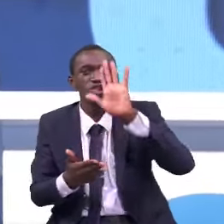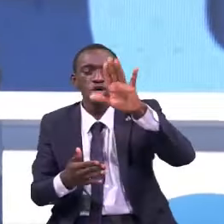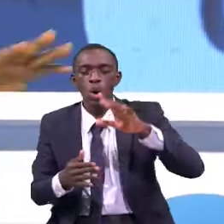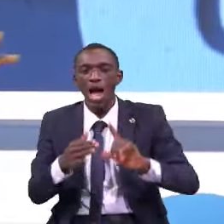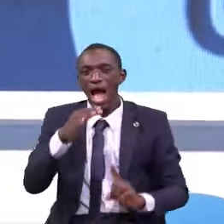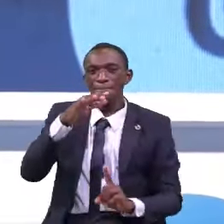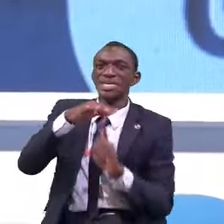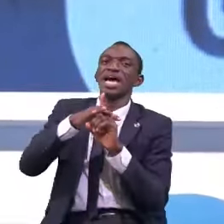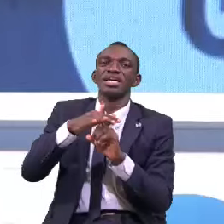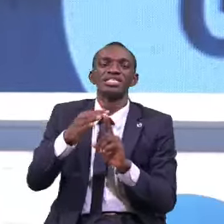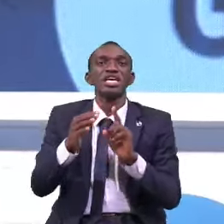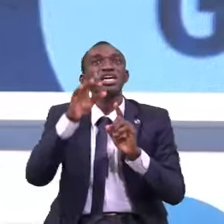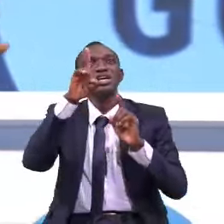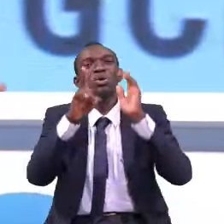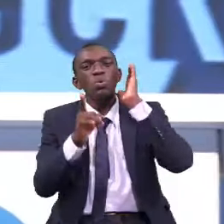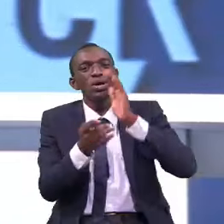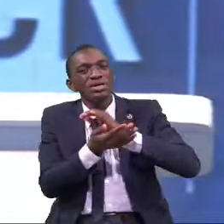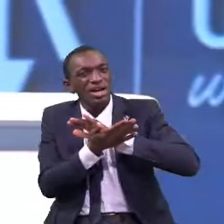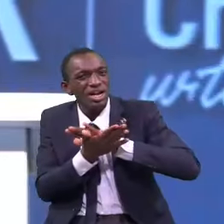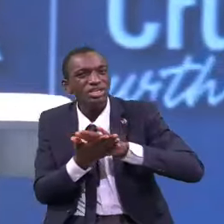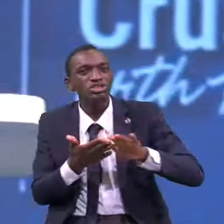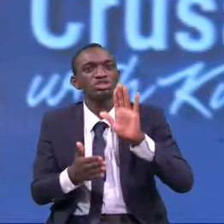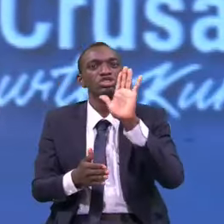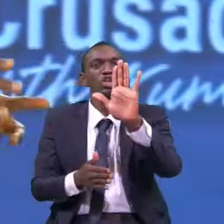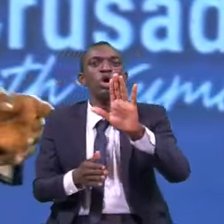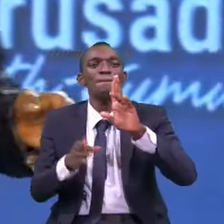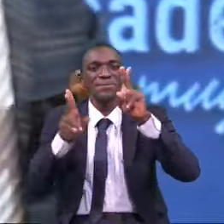your whole complete personality.